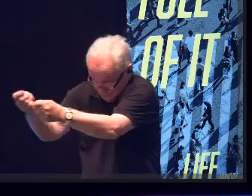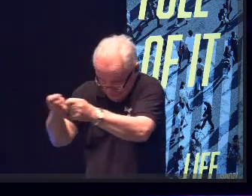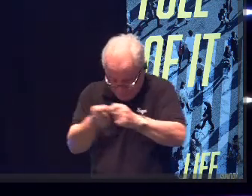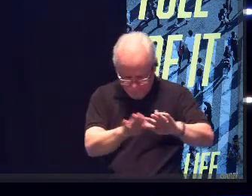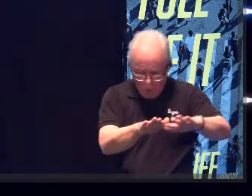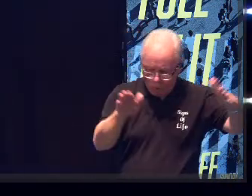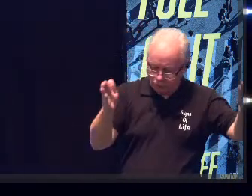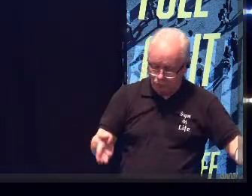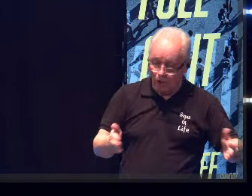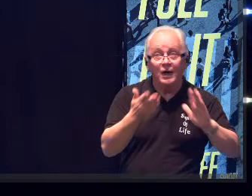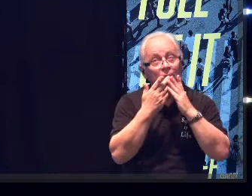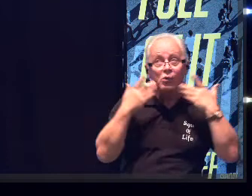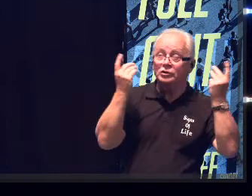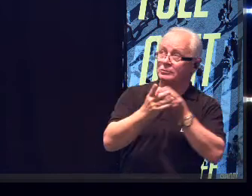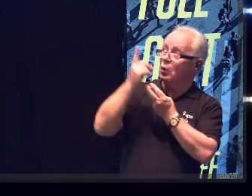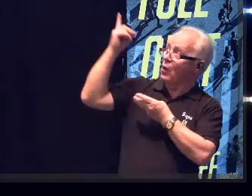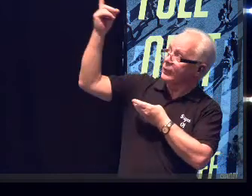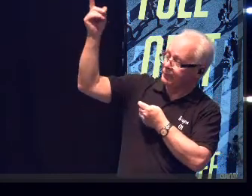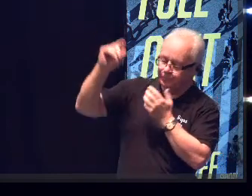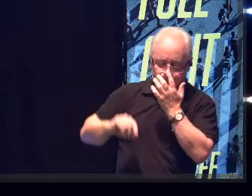gift on the altar.